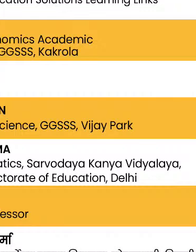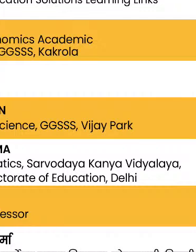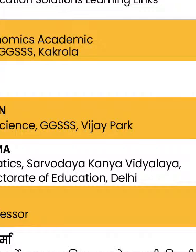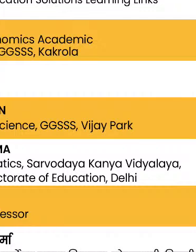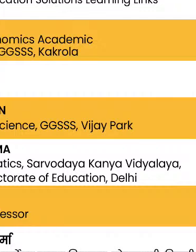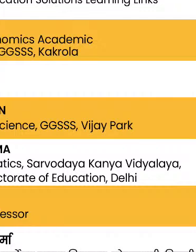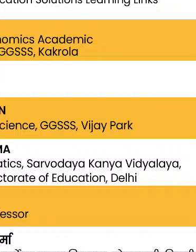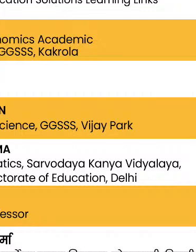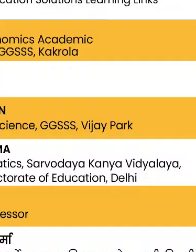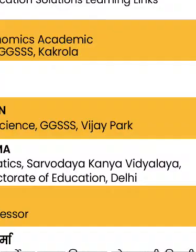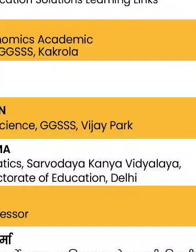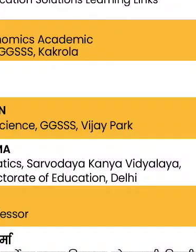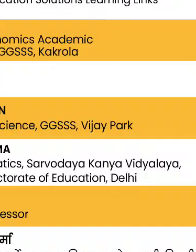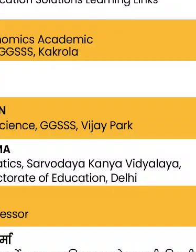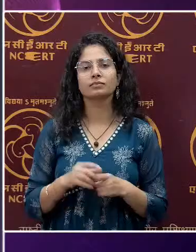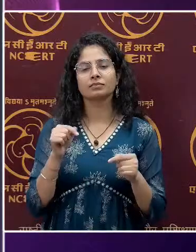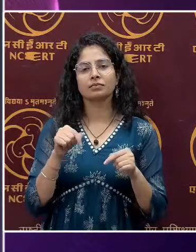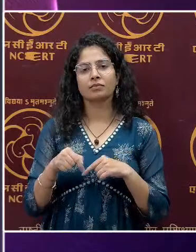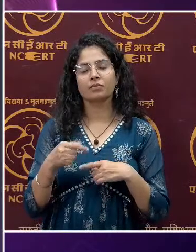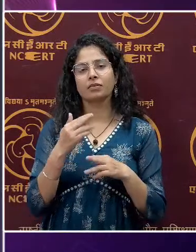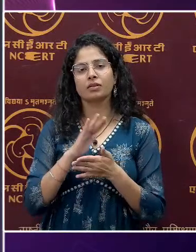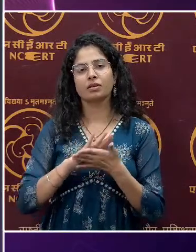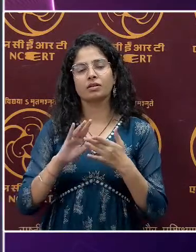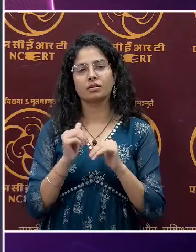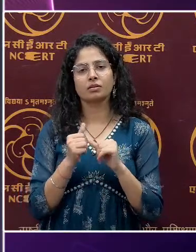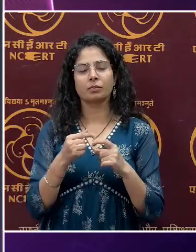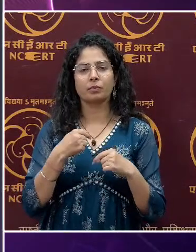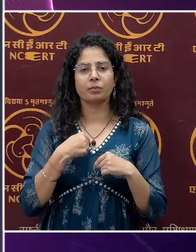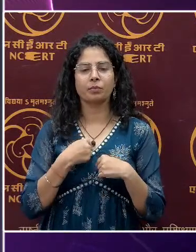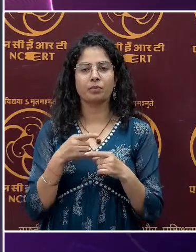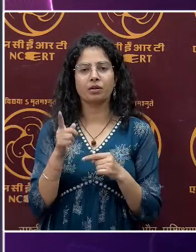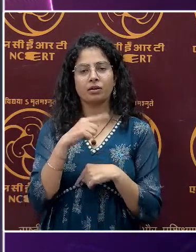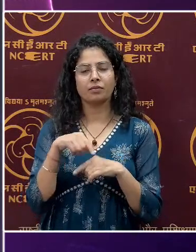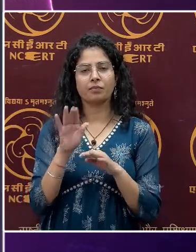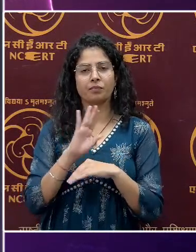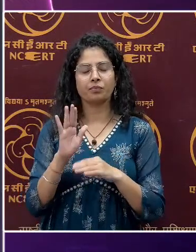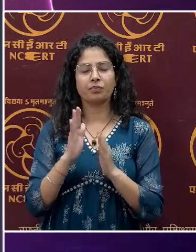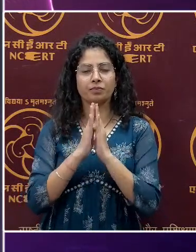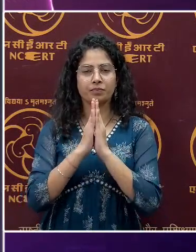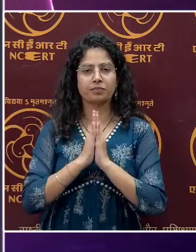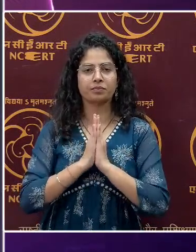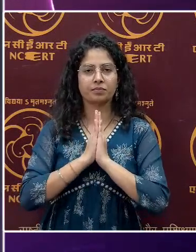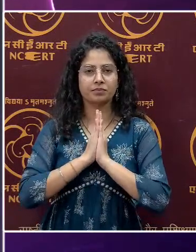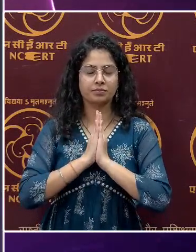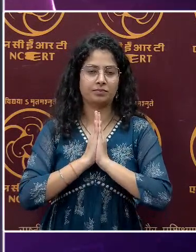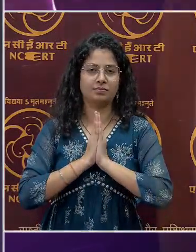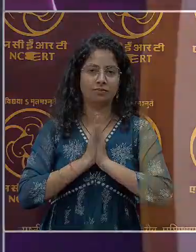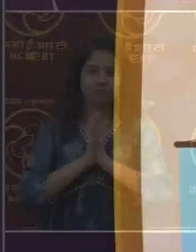Sahyog. With this, it's a wrap. This is me, Harpreet Kaur, taking leave of you. Namaskar.